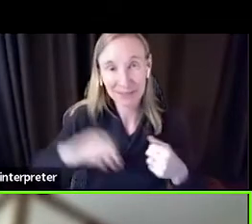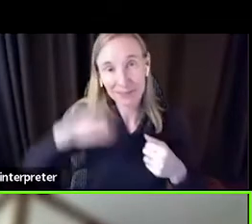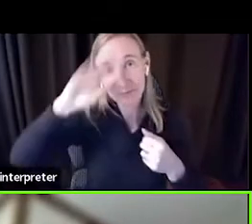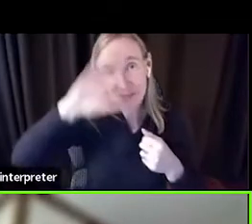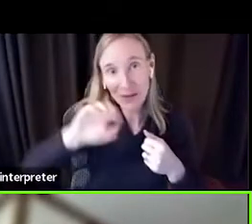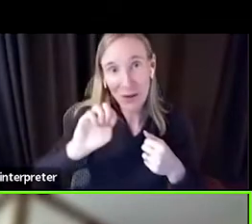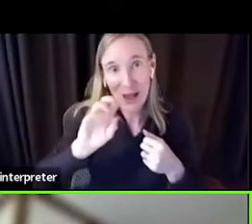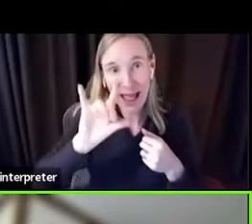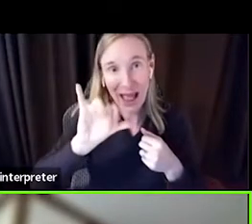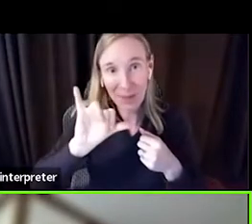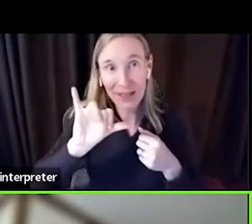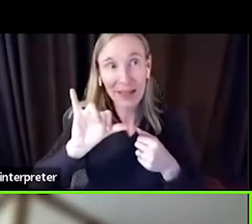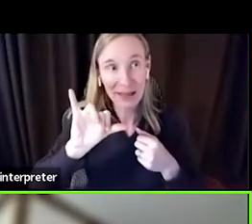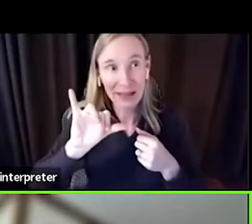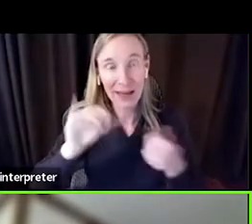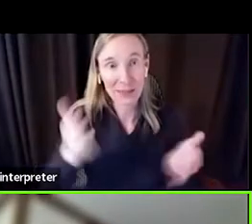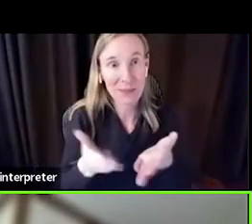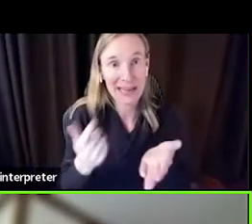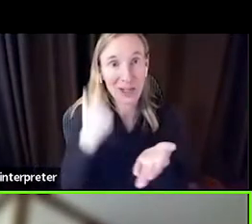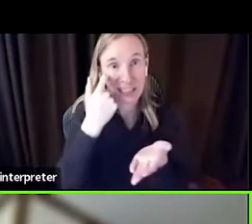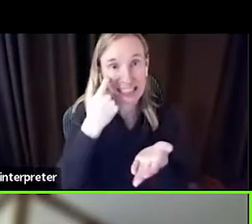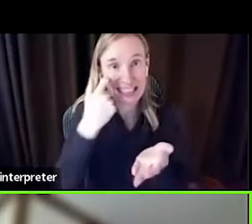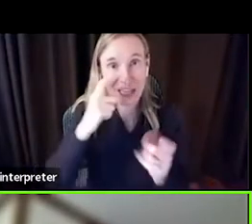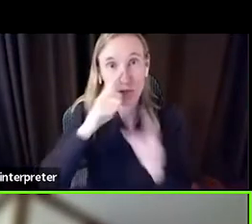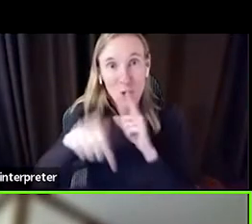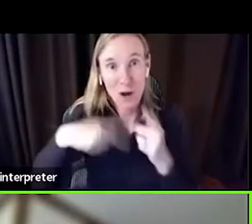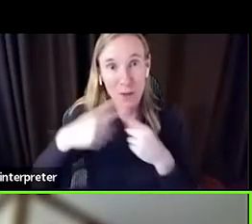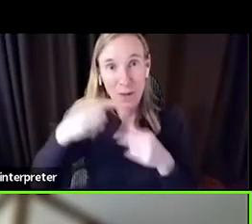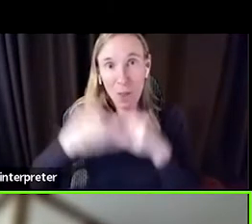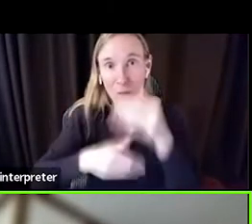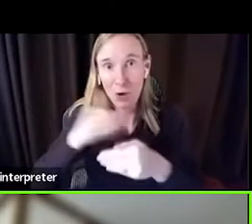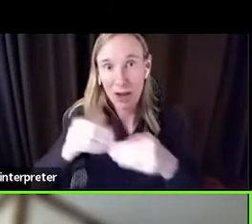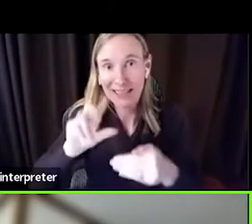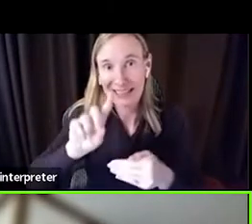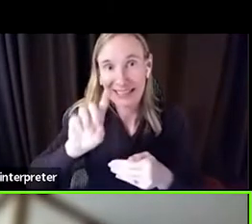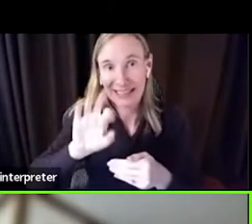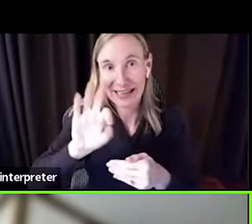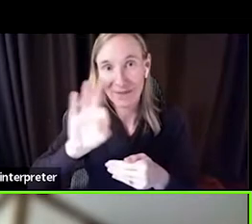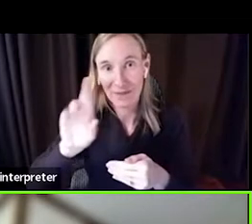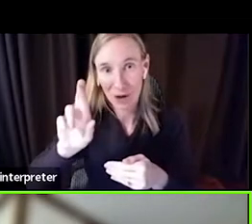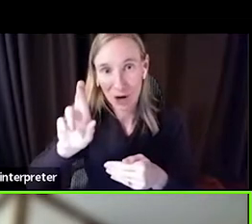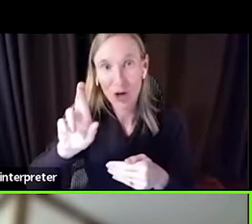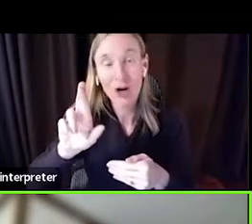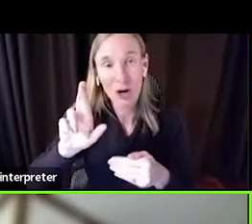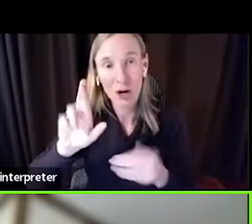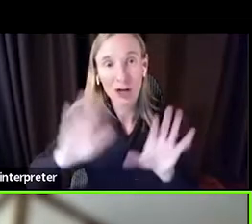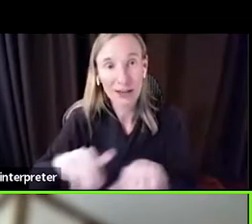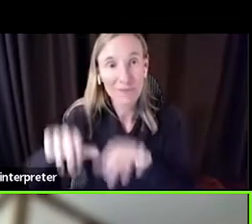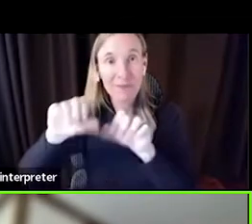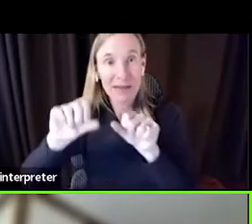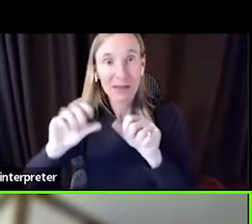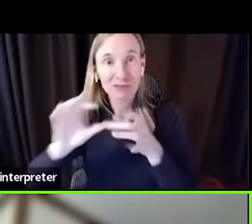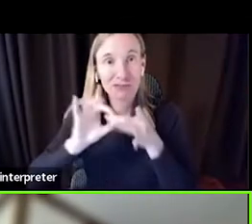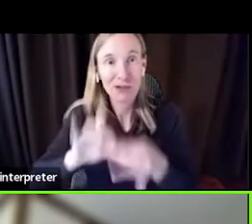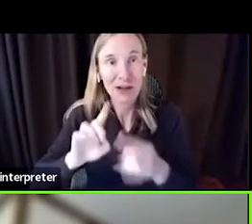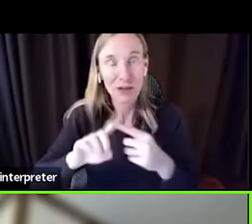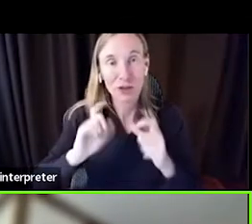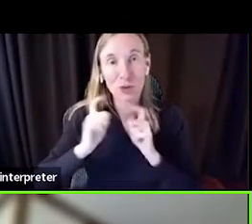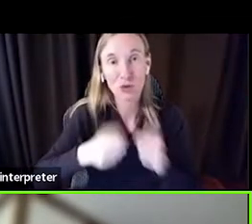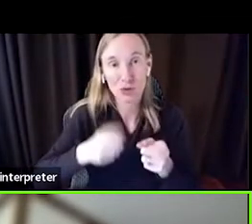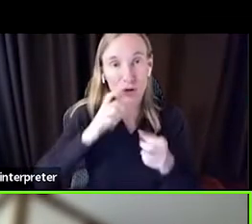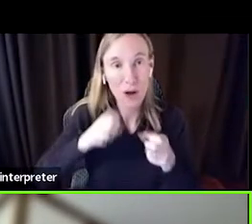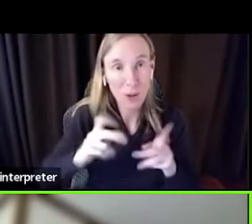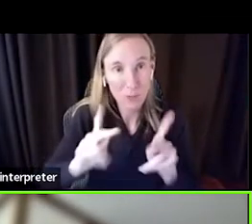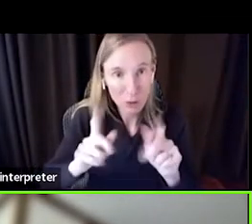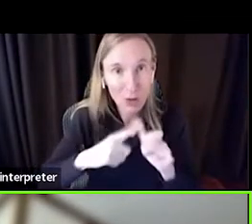been here recently to talk about the process that DFR convened related to a grant opportunity and